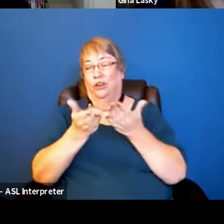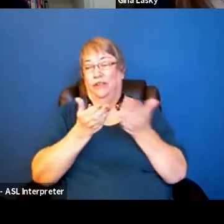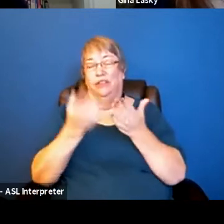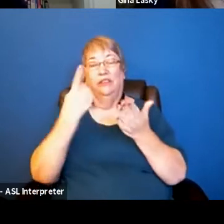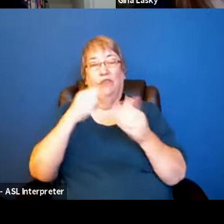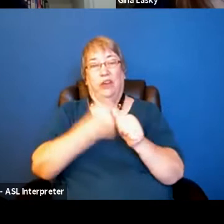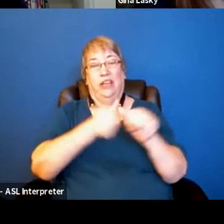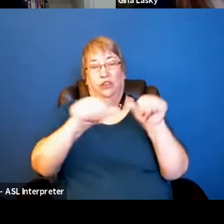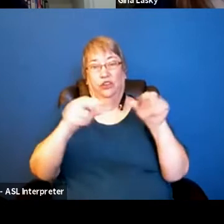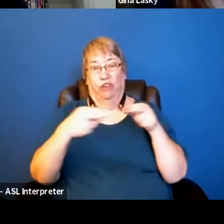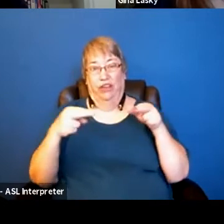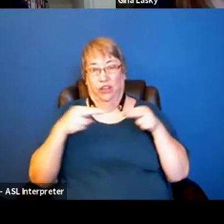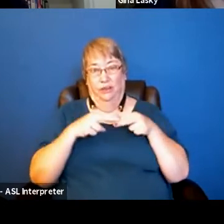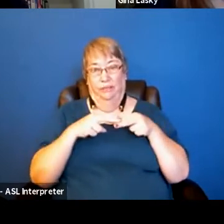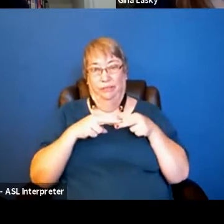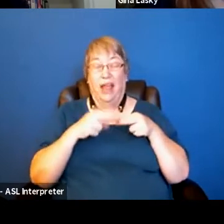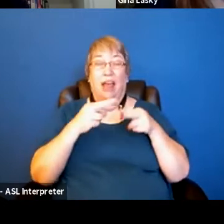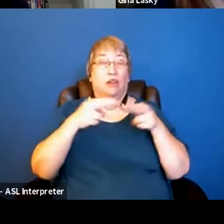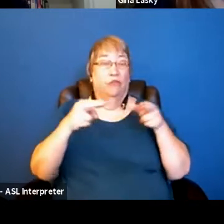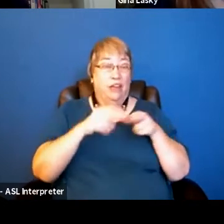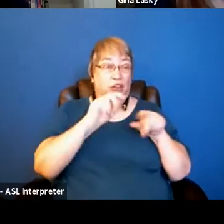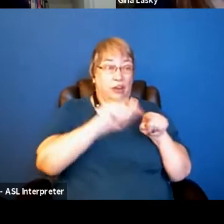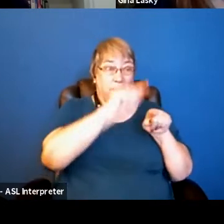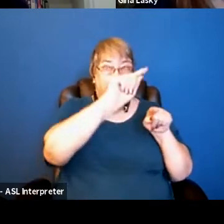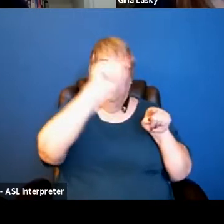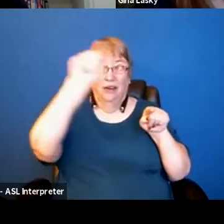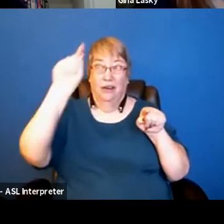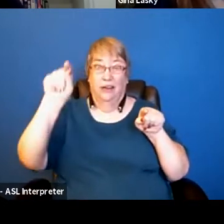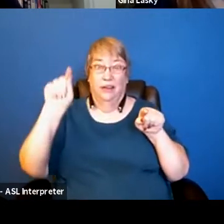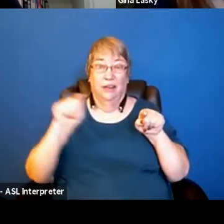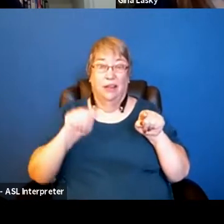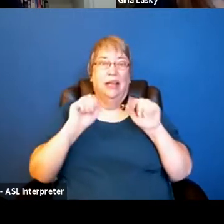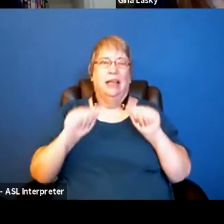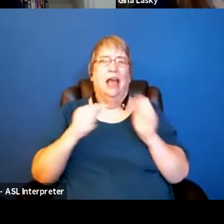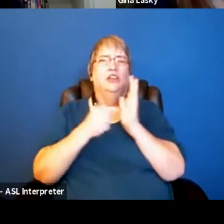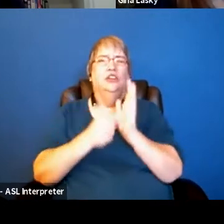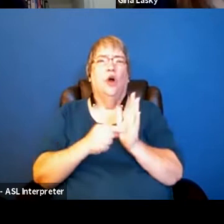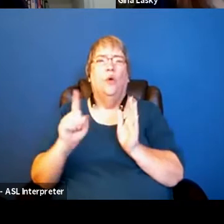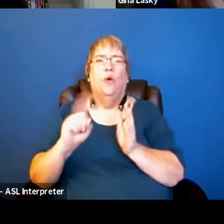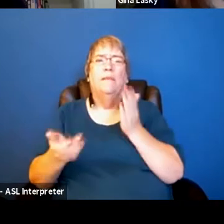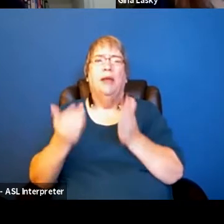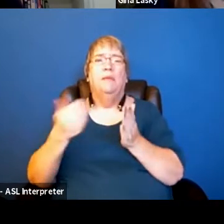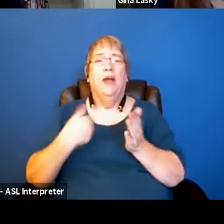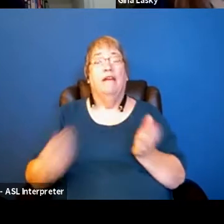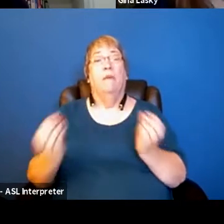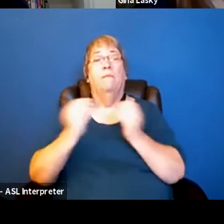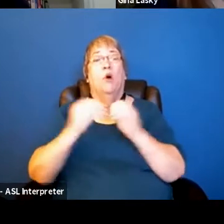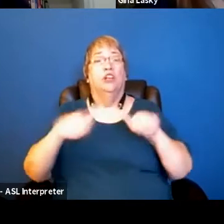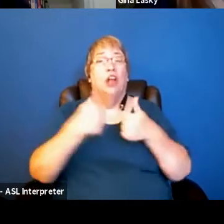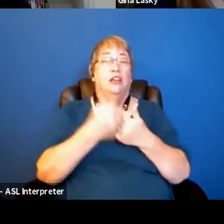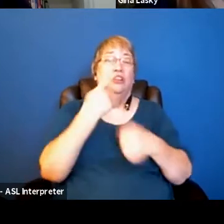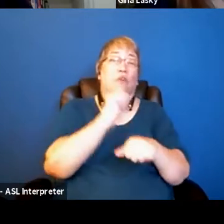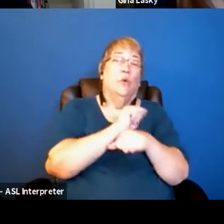region. And the regional continuums can help to illustrate, where along the continuum there may be greater workforce challenges and of course service